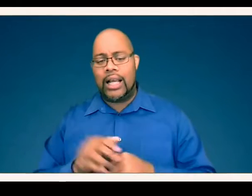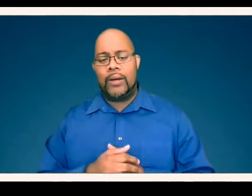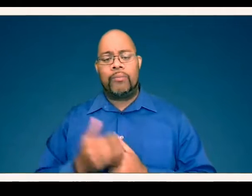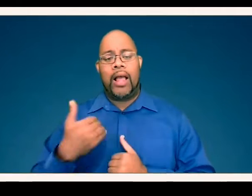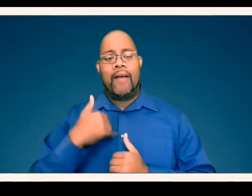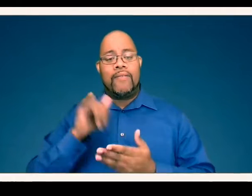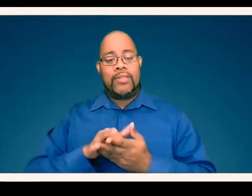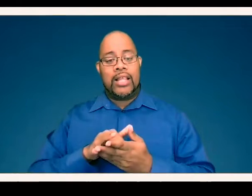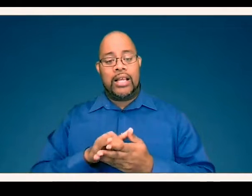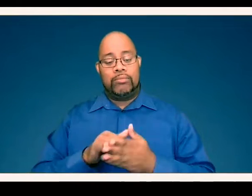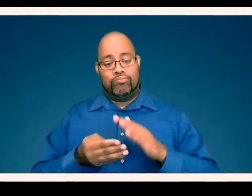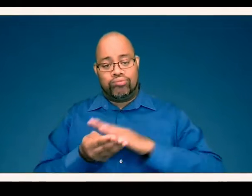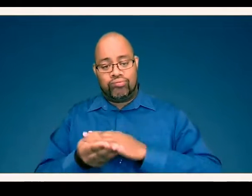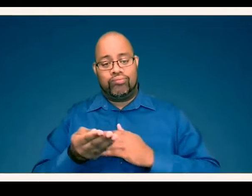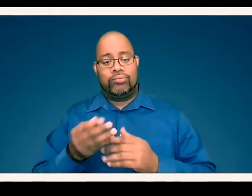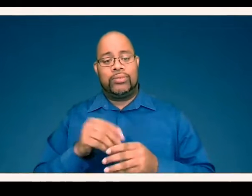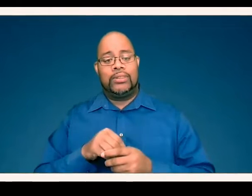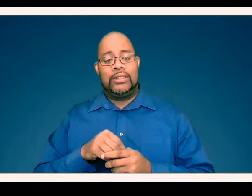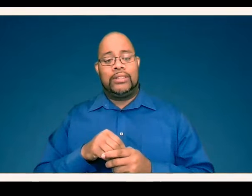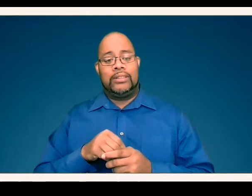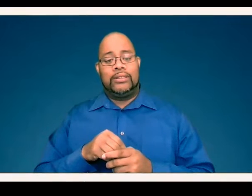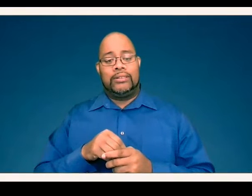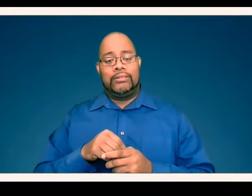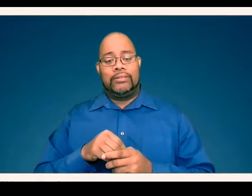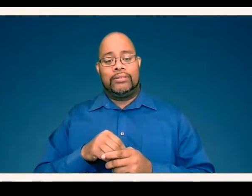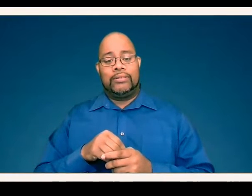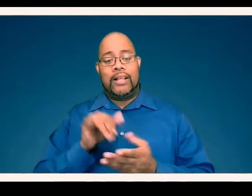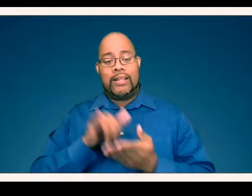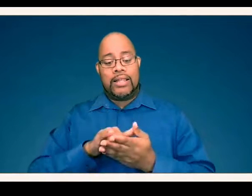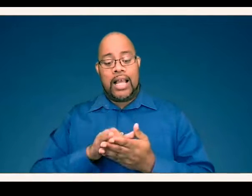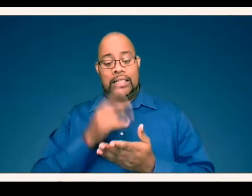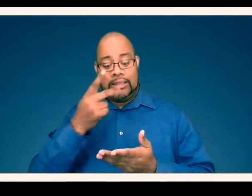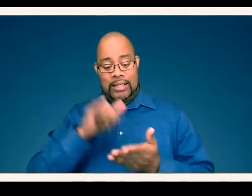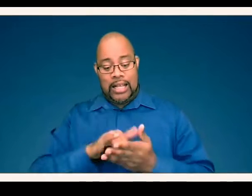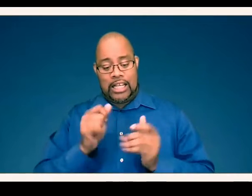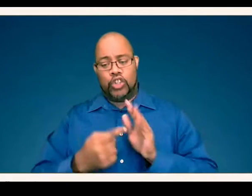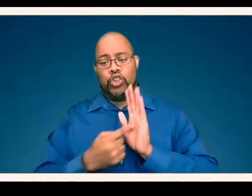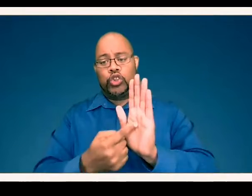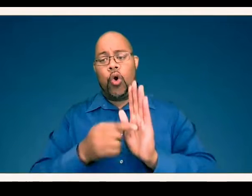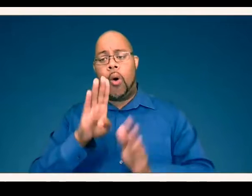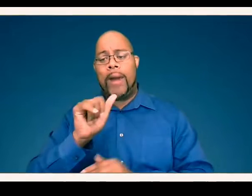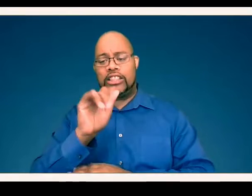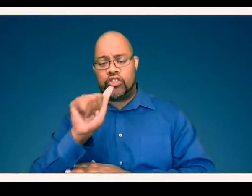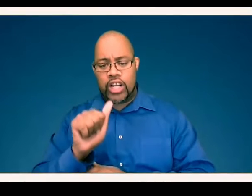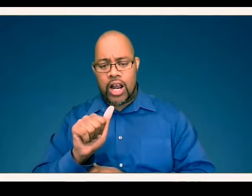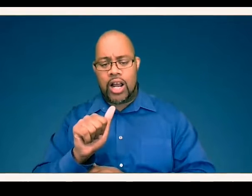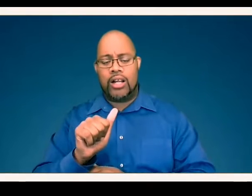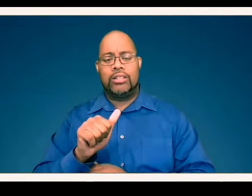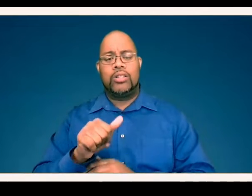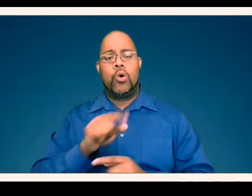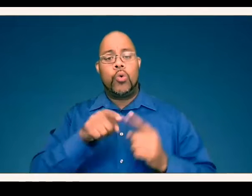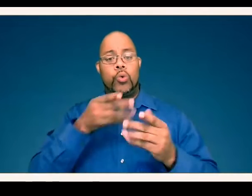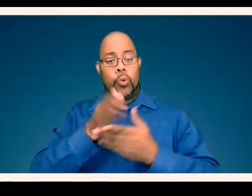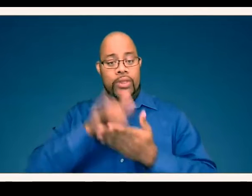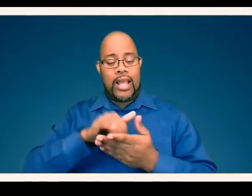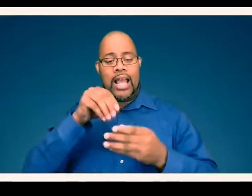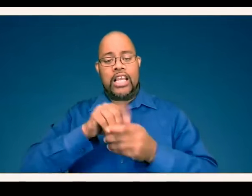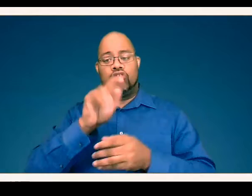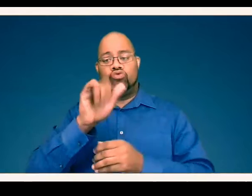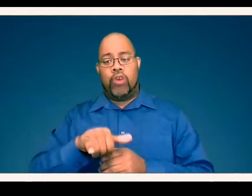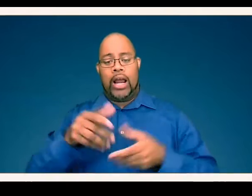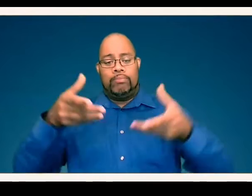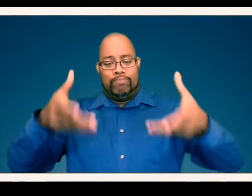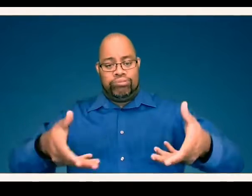tray sealer. We're going to put a medium in it that the bacteria can feed on. And once they feed on that, they'll go in a